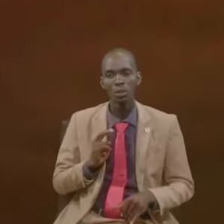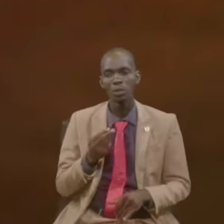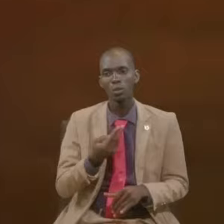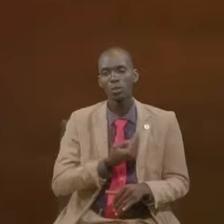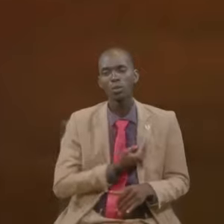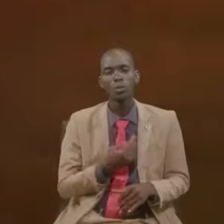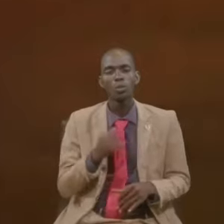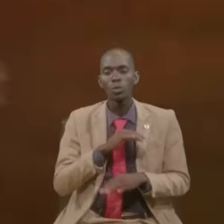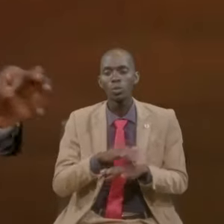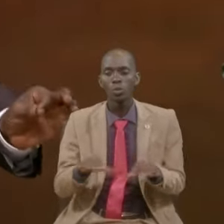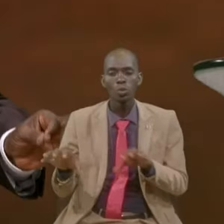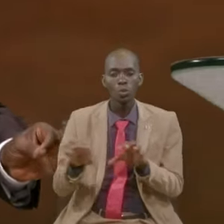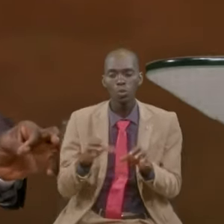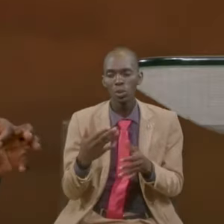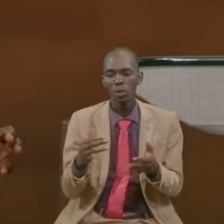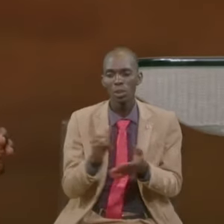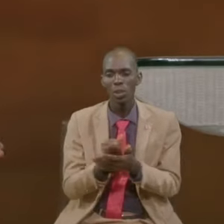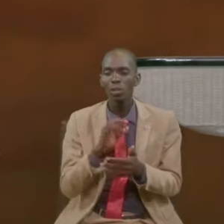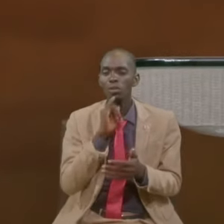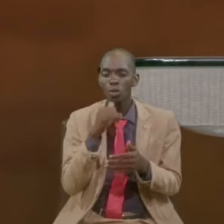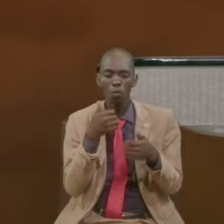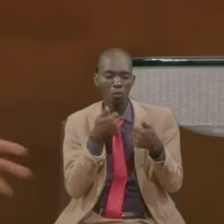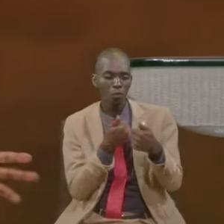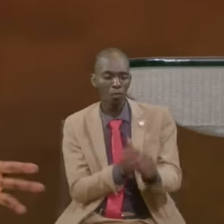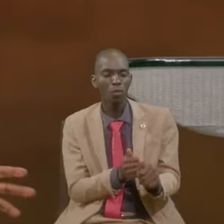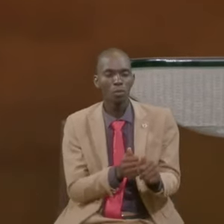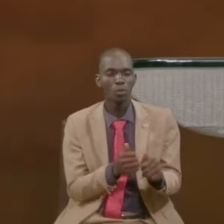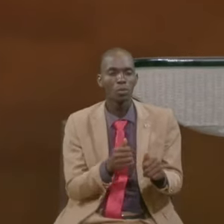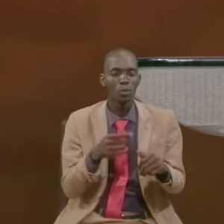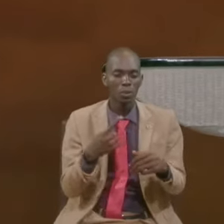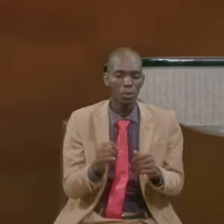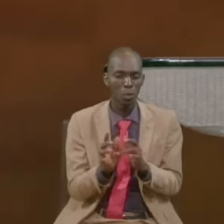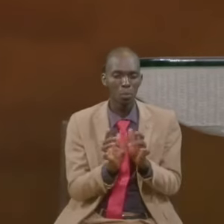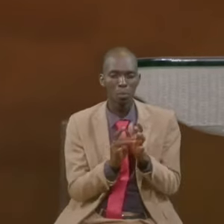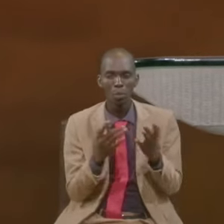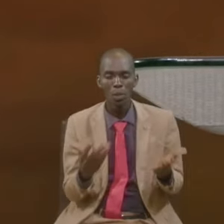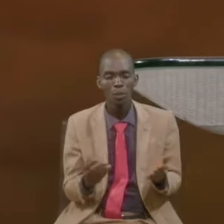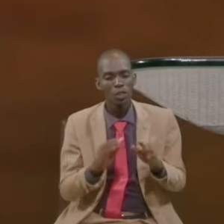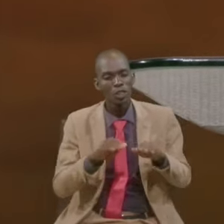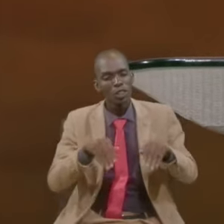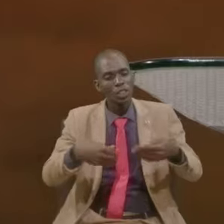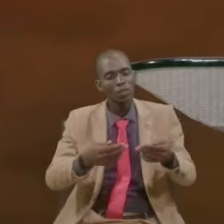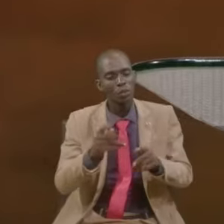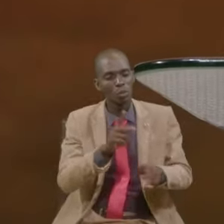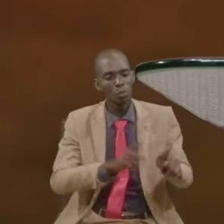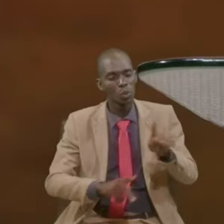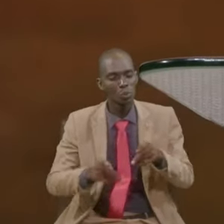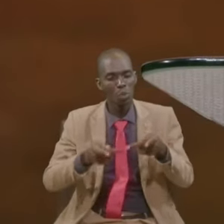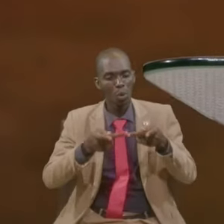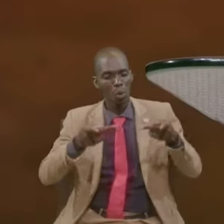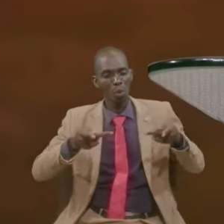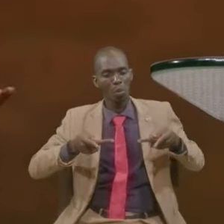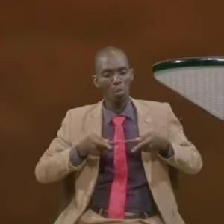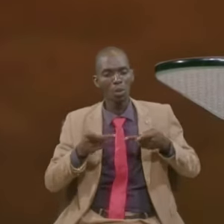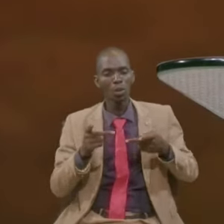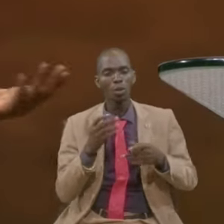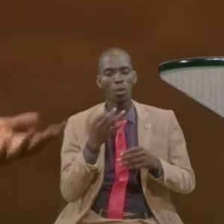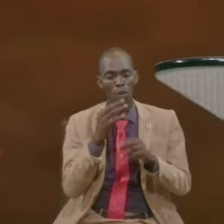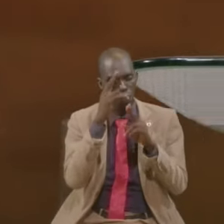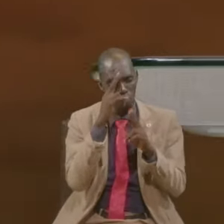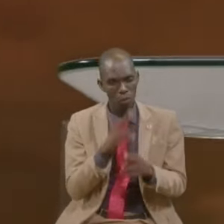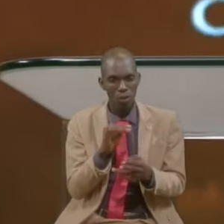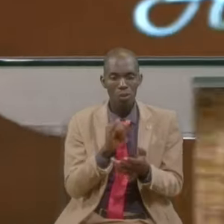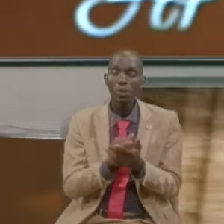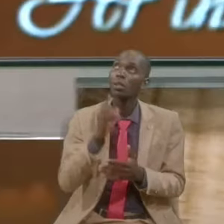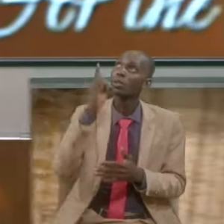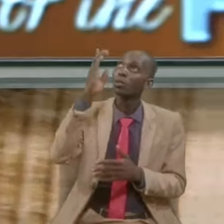scriptural, giving them a place and giving them a position that God has not given them. And it will take